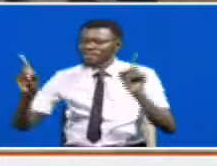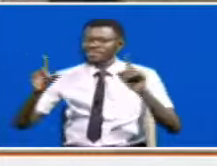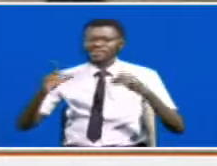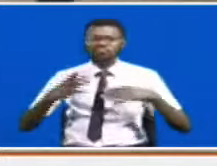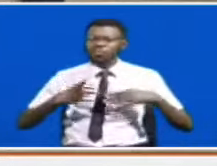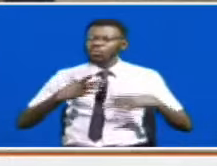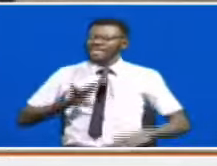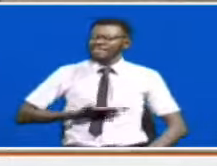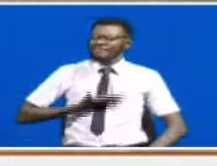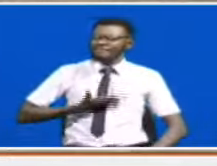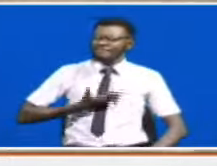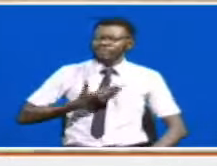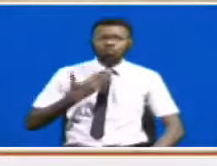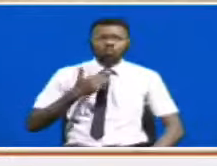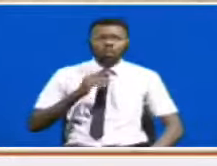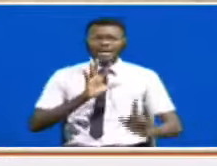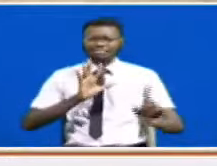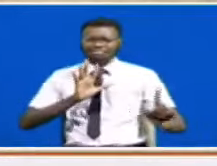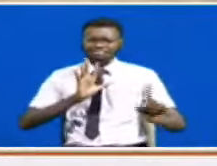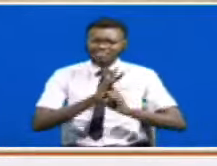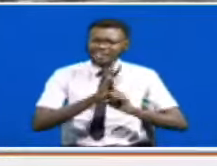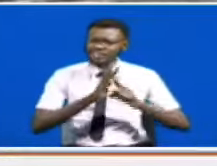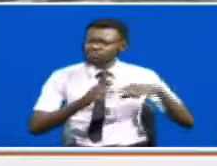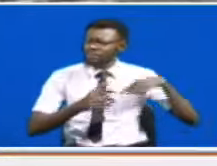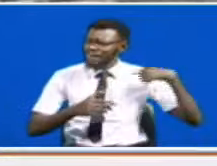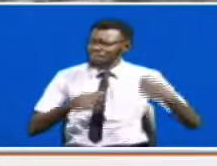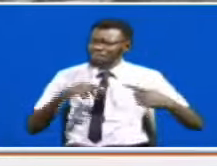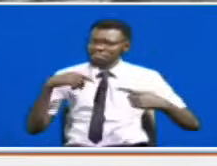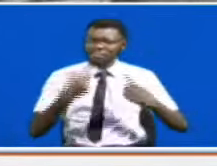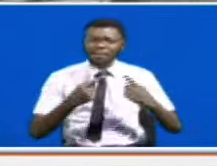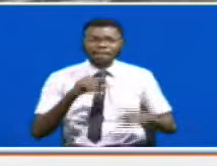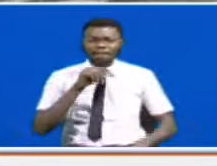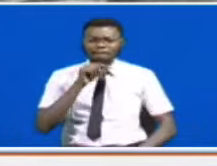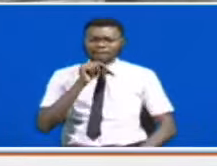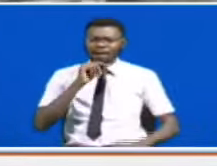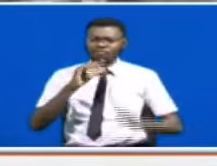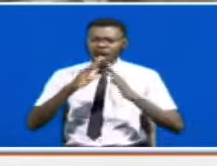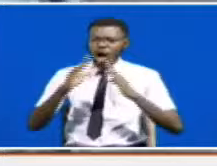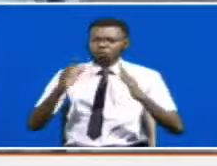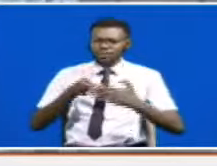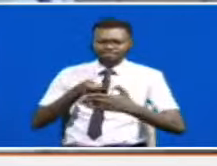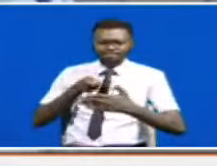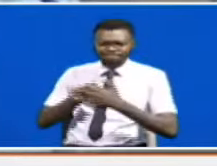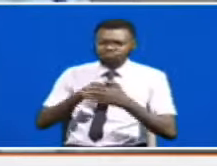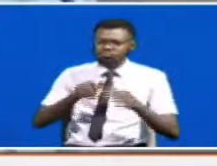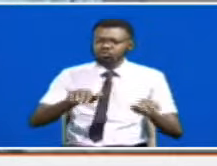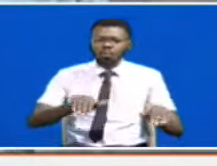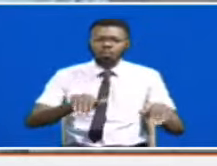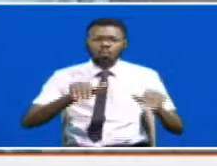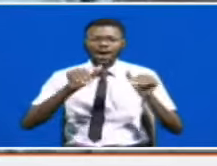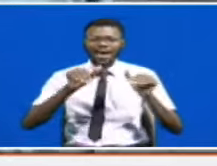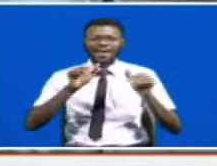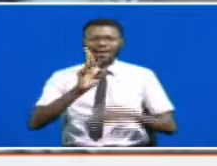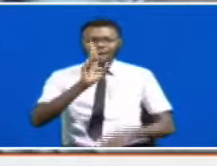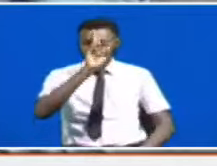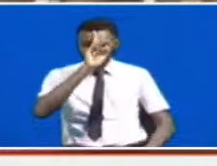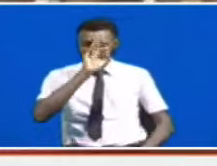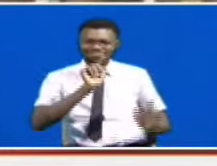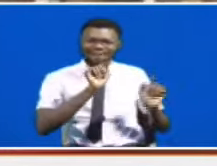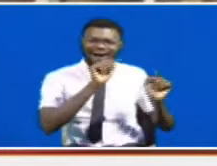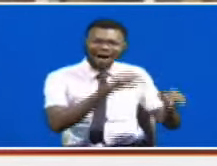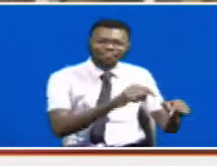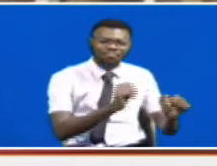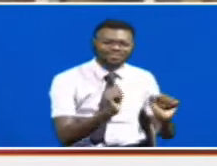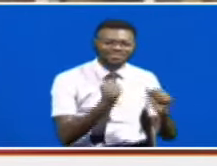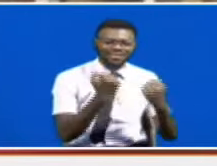angry residents who wanted to lynch him. He then locked himself in the house and waited for the police to arrive and rescue him.